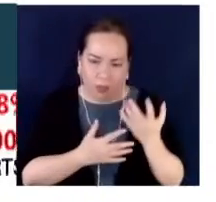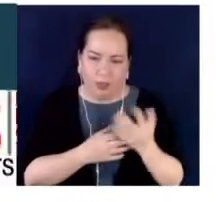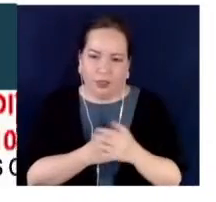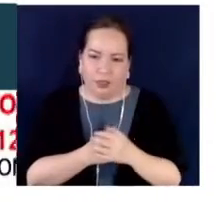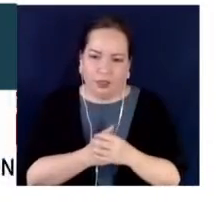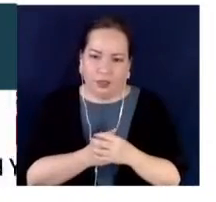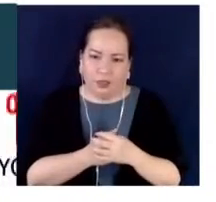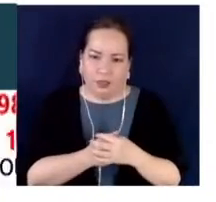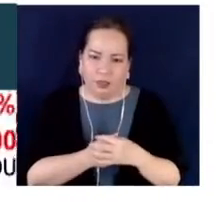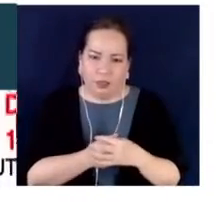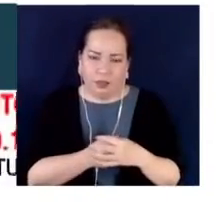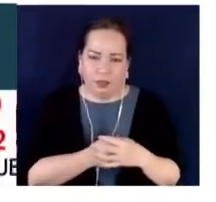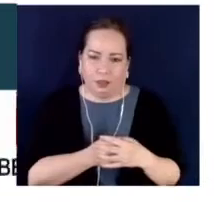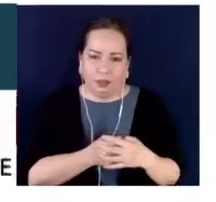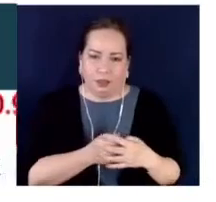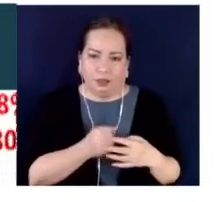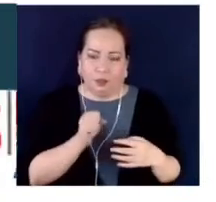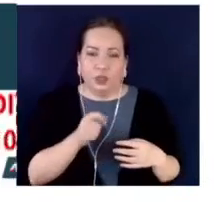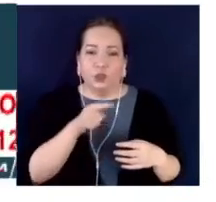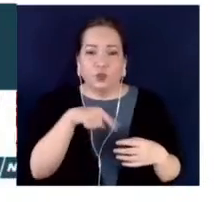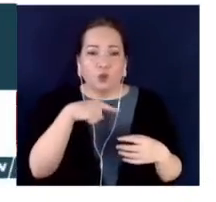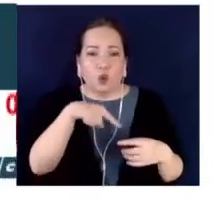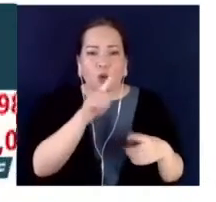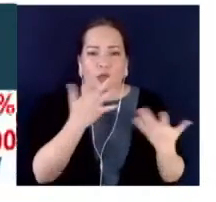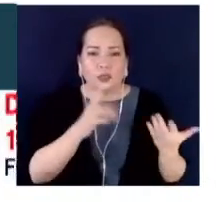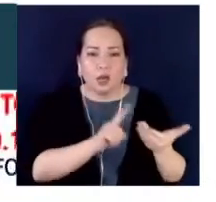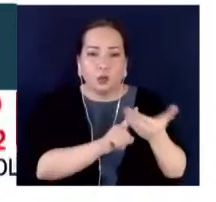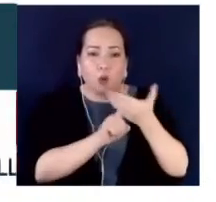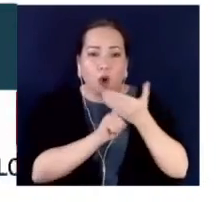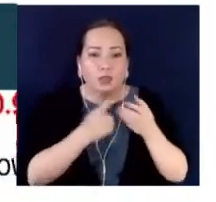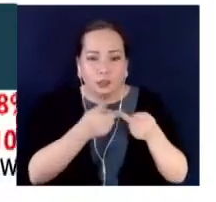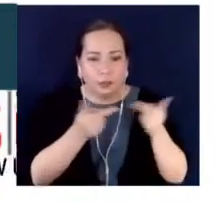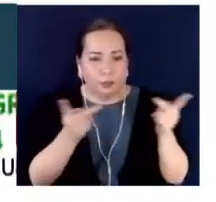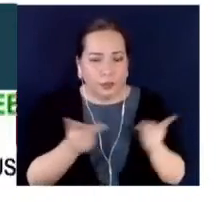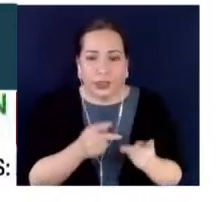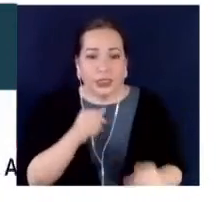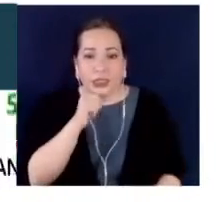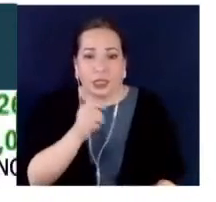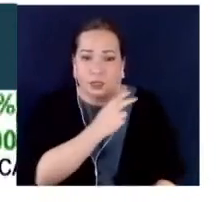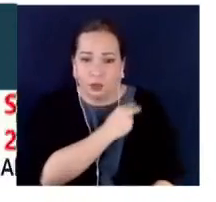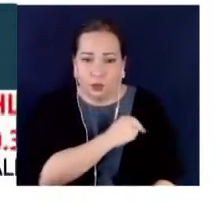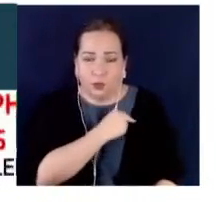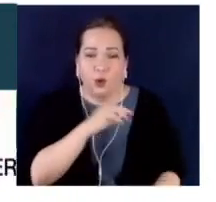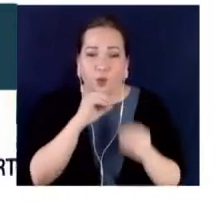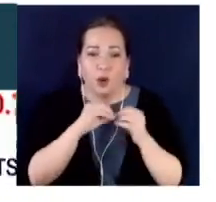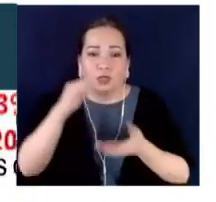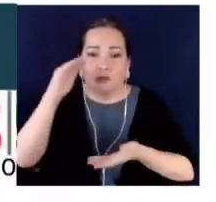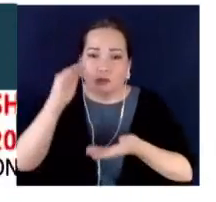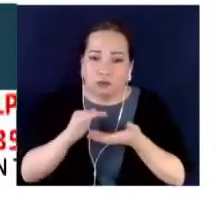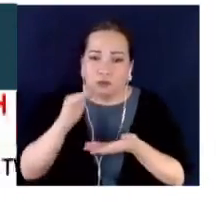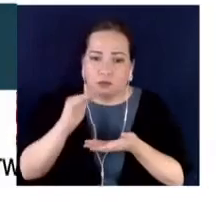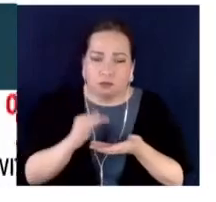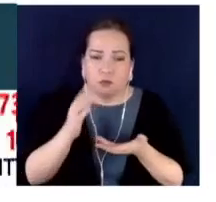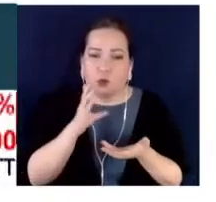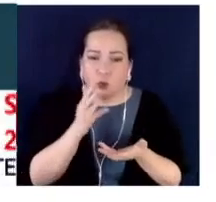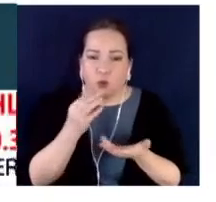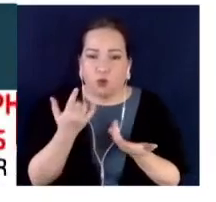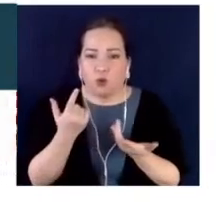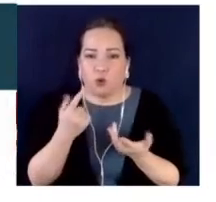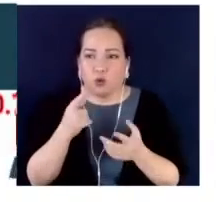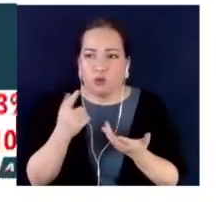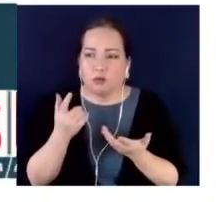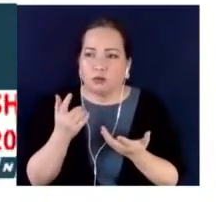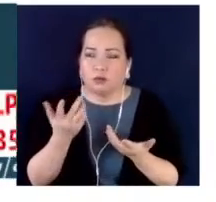They should go to the quarantine area so that, you know, we can decongest the COVID beds of